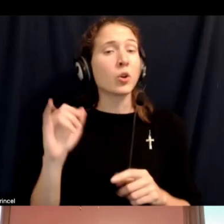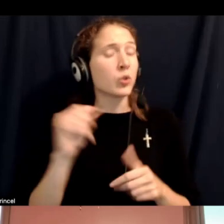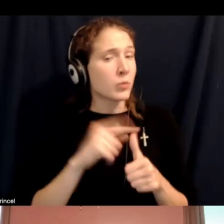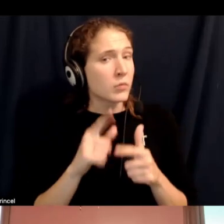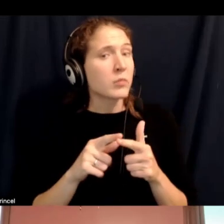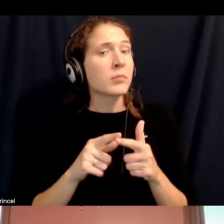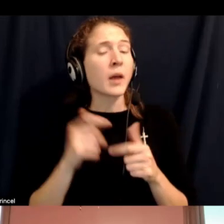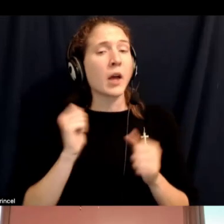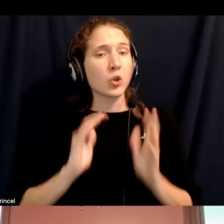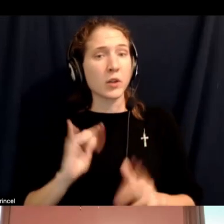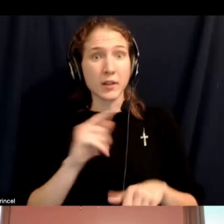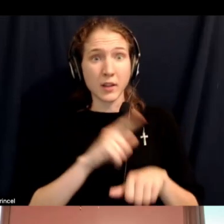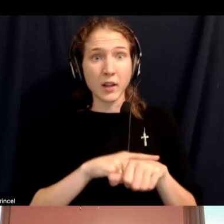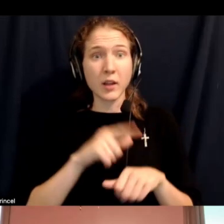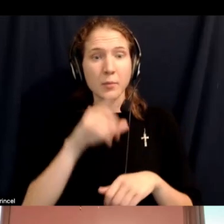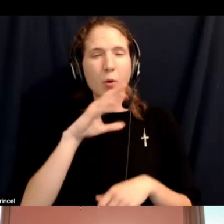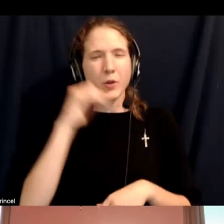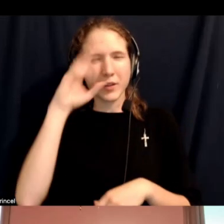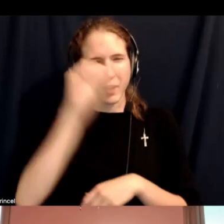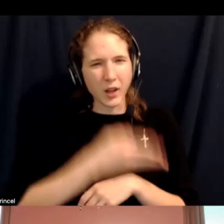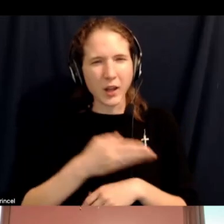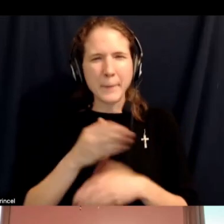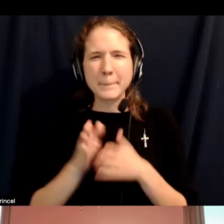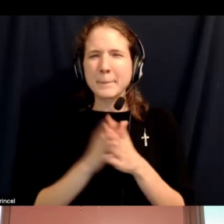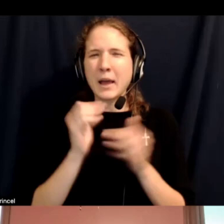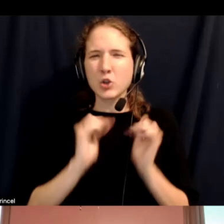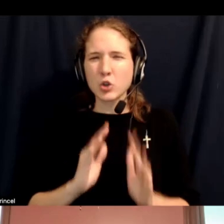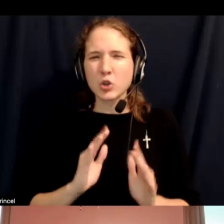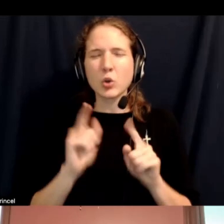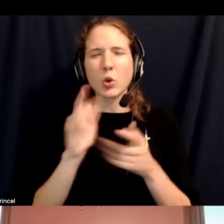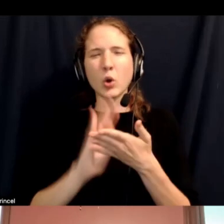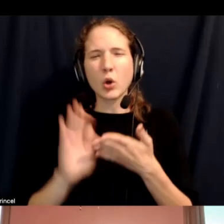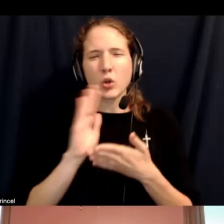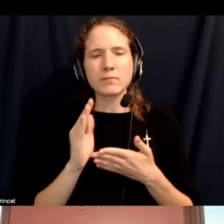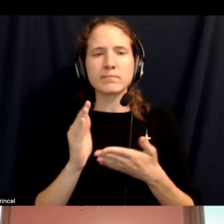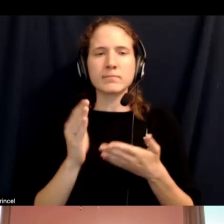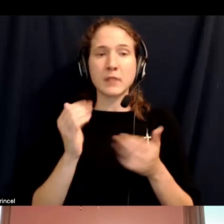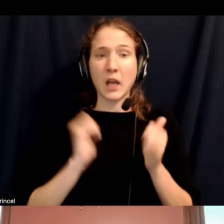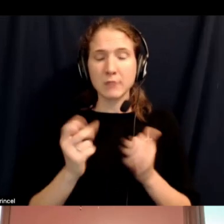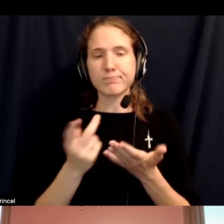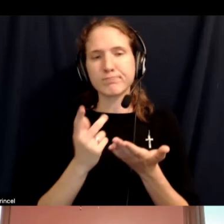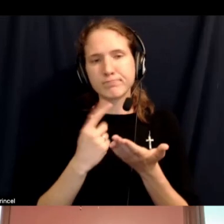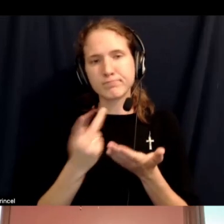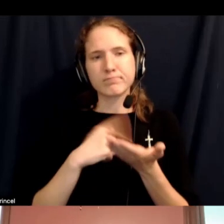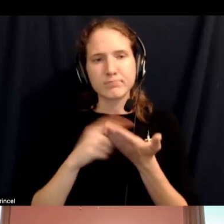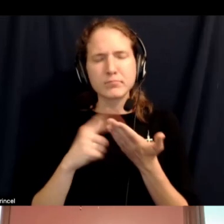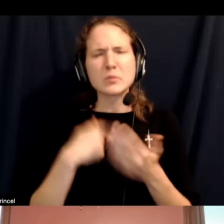a passionate actor in college, and we would talk a lot about acting. And I thought, well, this is my book to really write about,